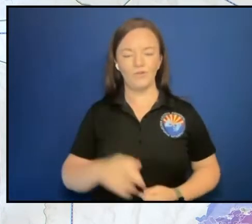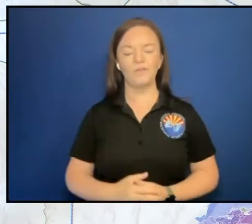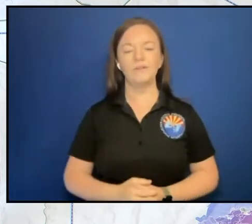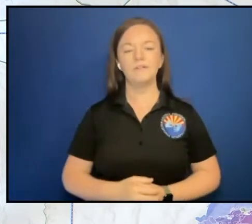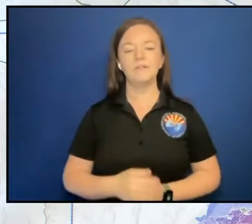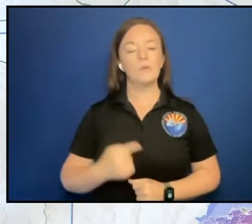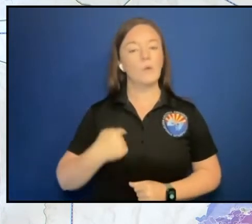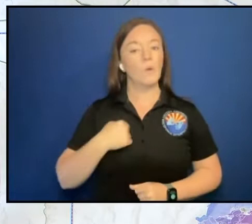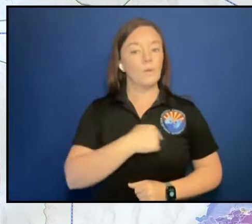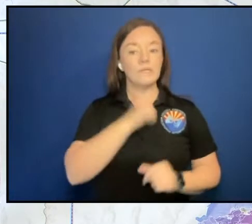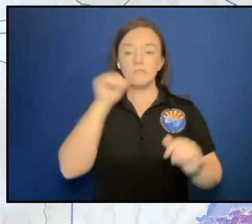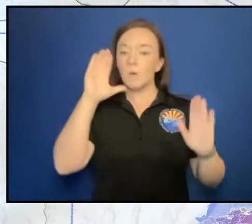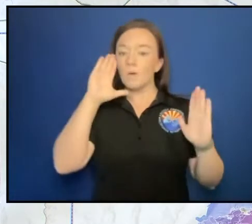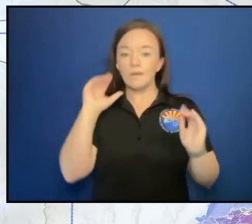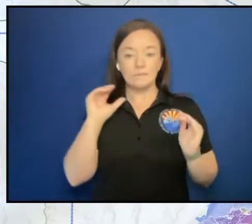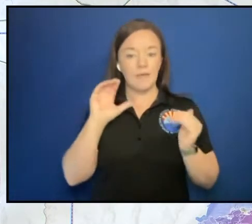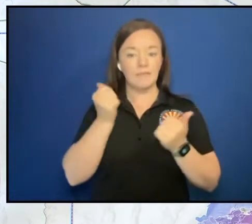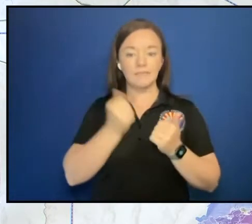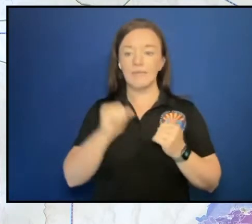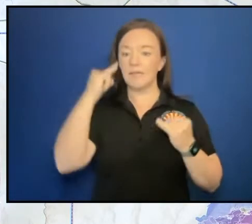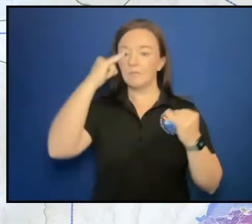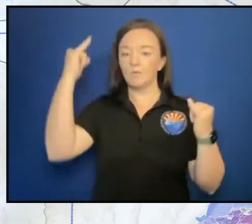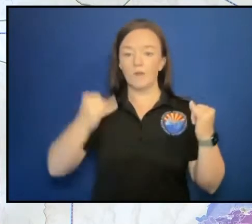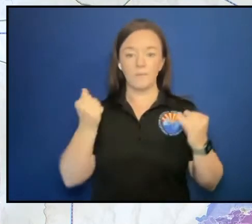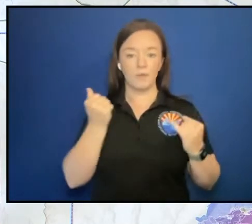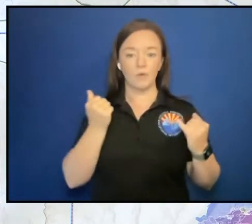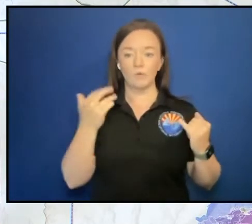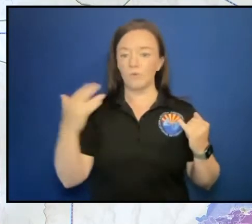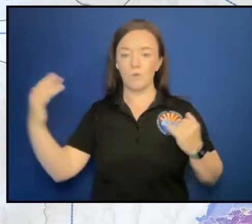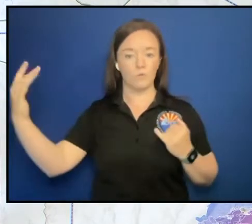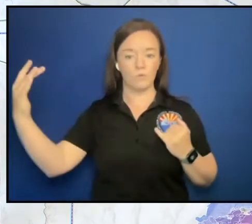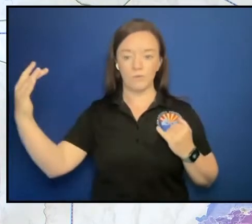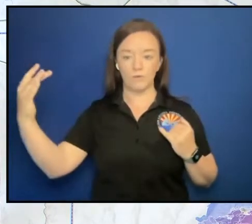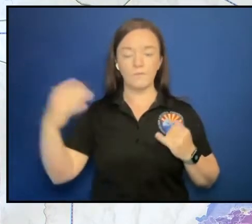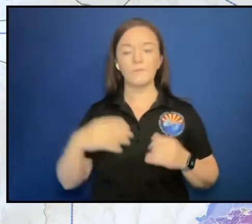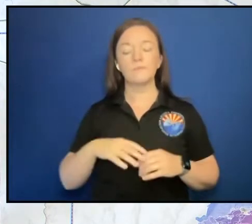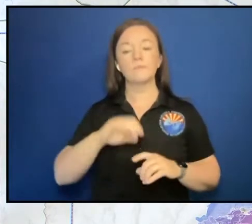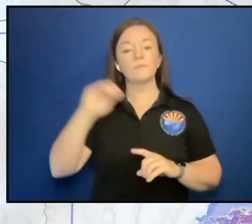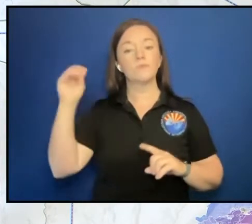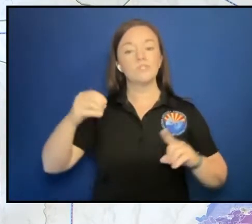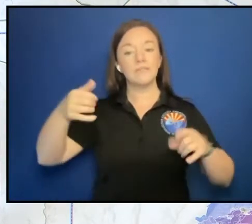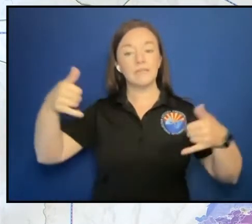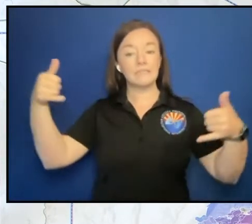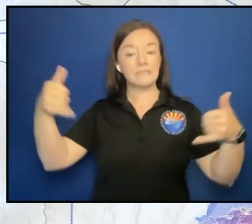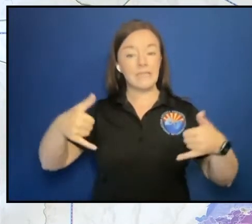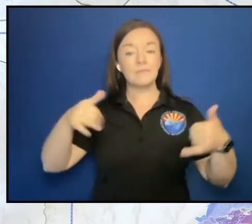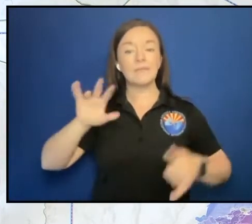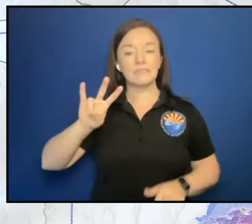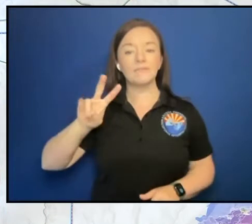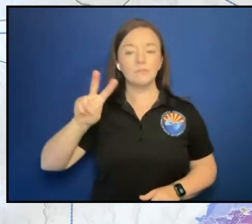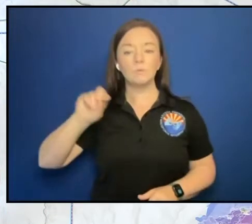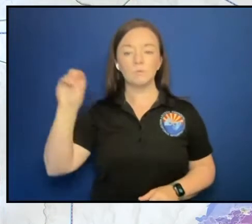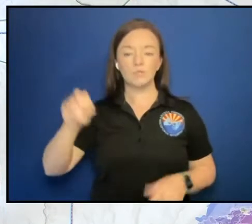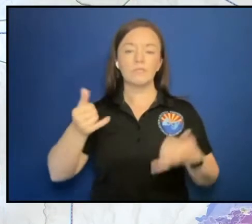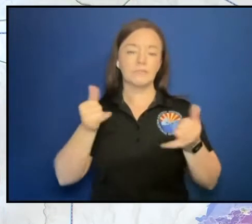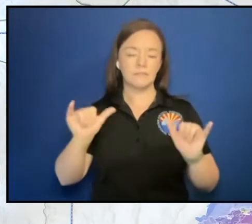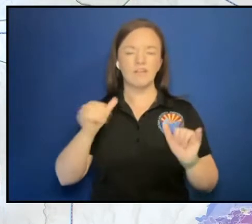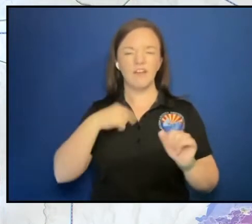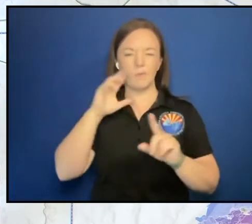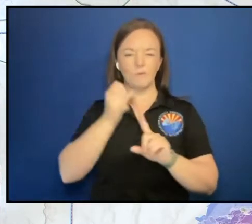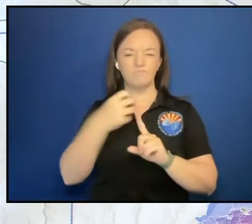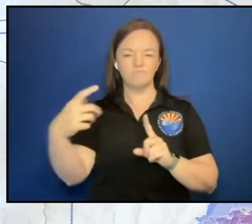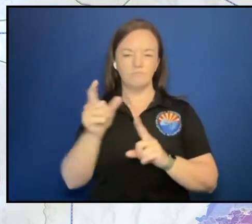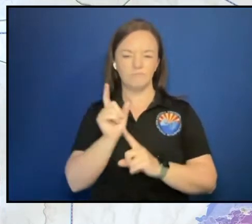any perimeter growth. The percent containment is still at 72, and I'll talk about that again in just a moment. And then there's